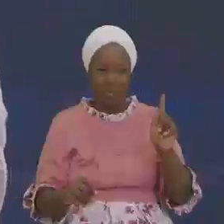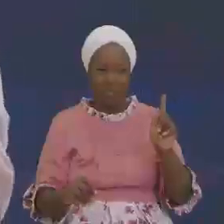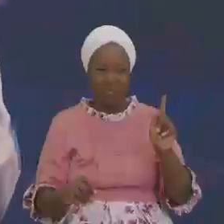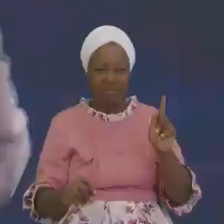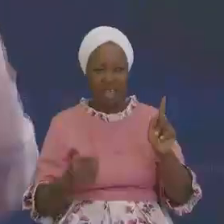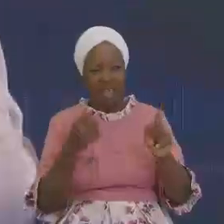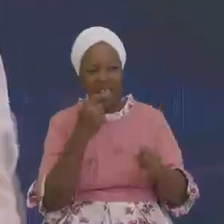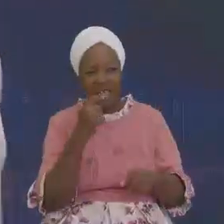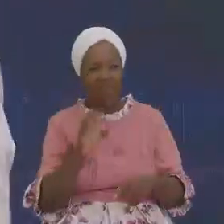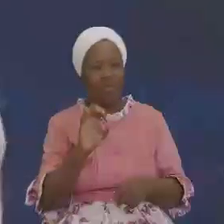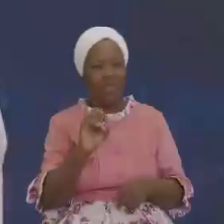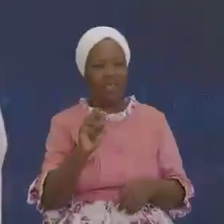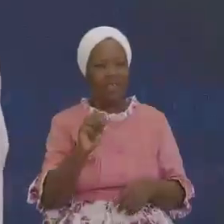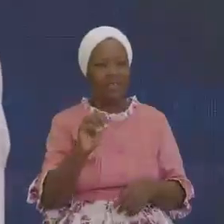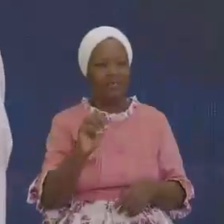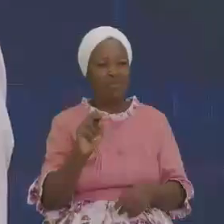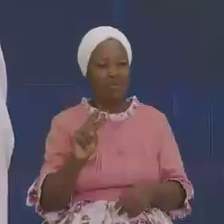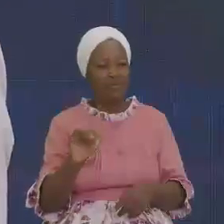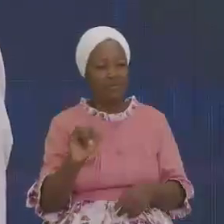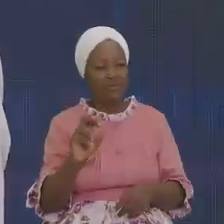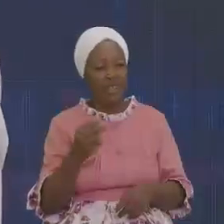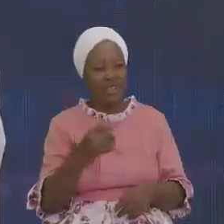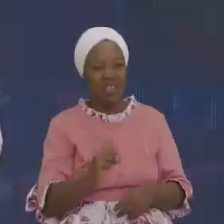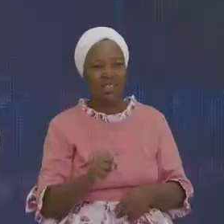and drunkenness,